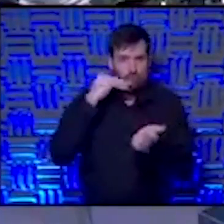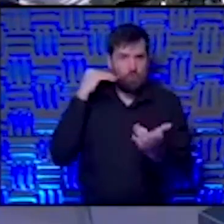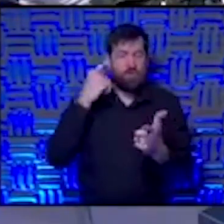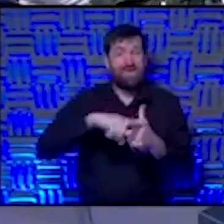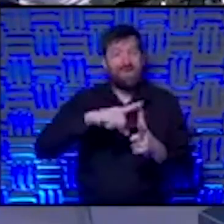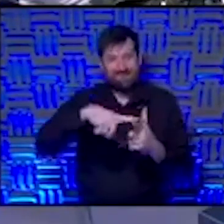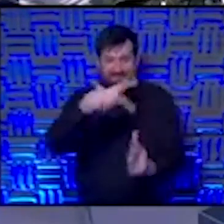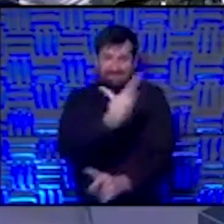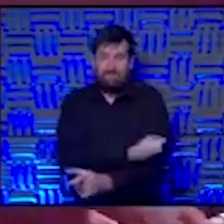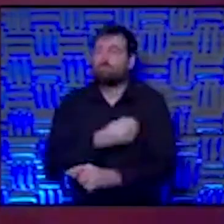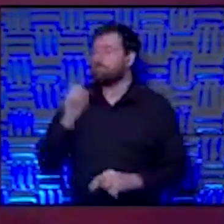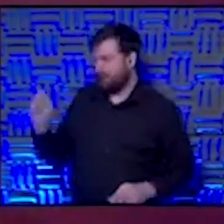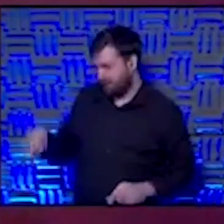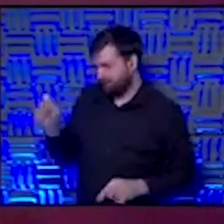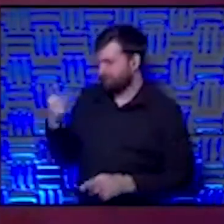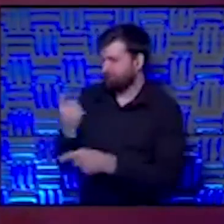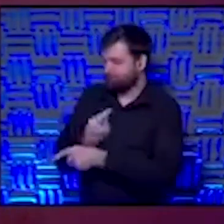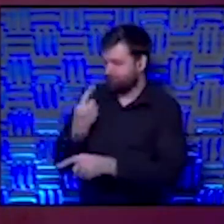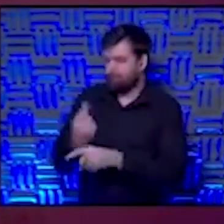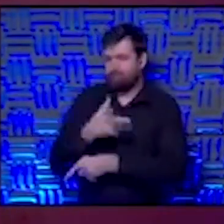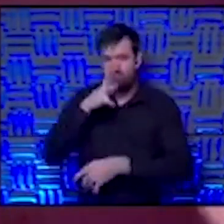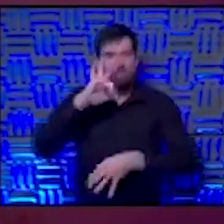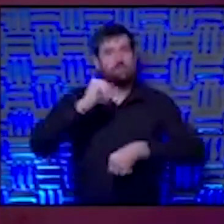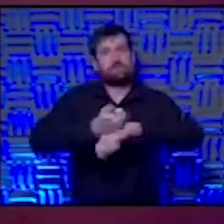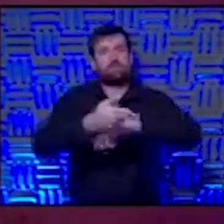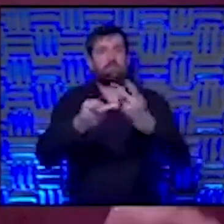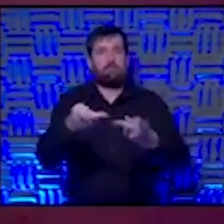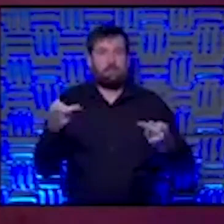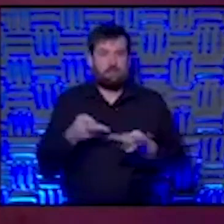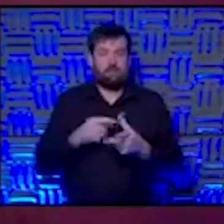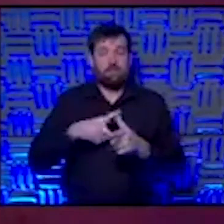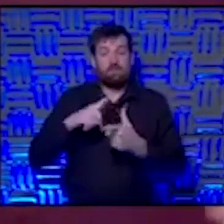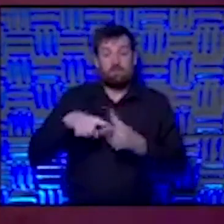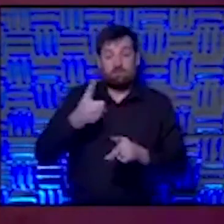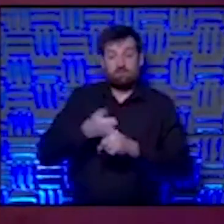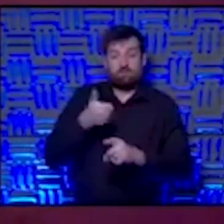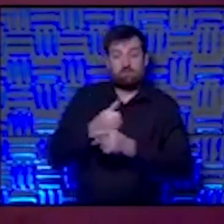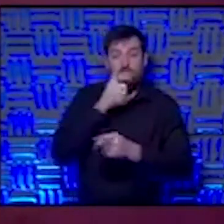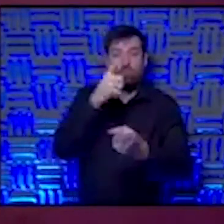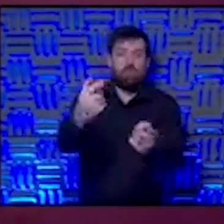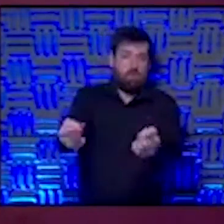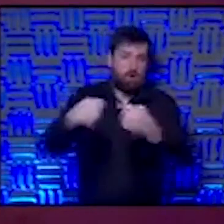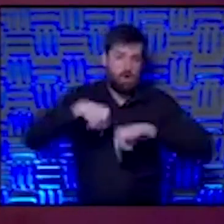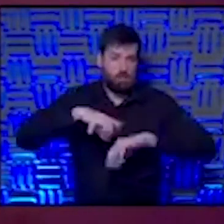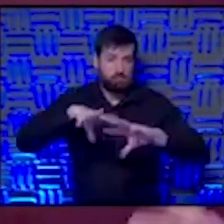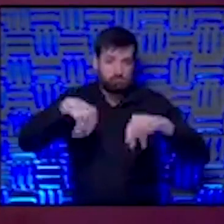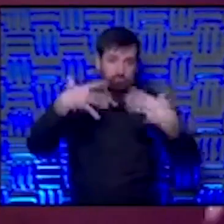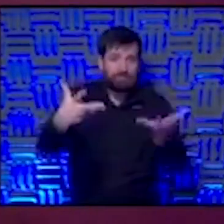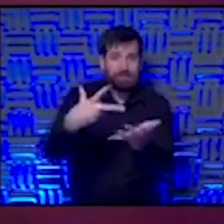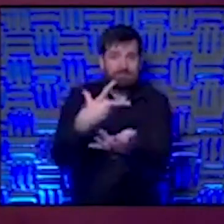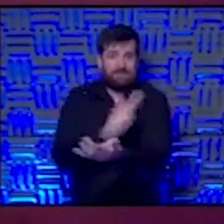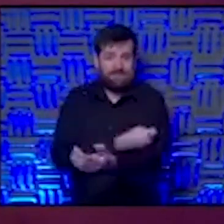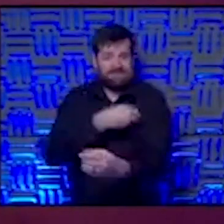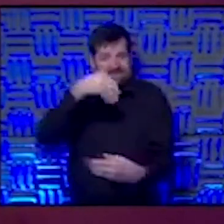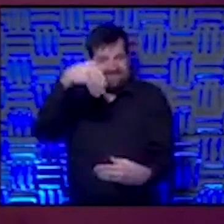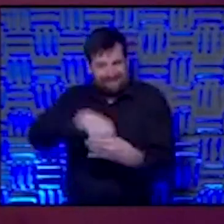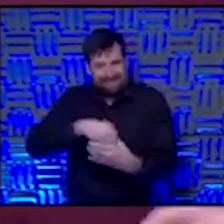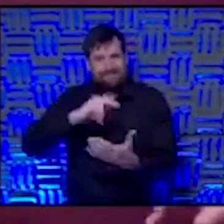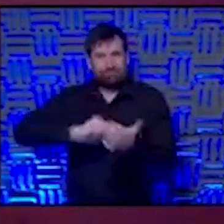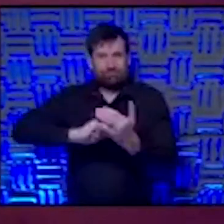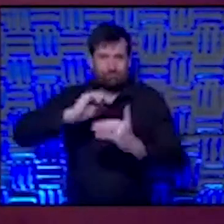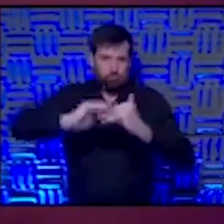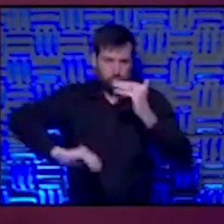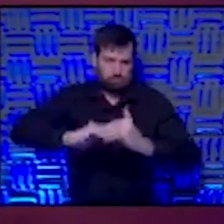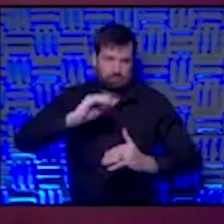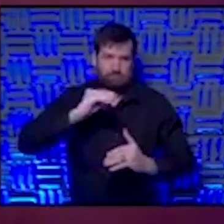they are coming in. The facility will set up a space for them, and they will come in and do the vaccinations in the facility.